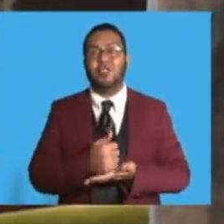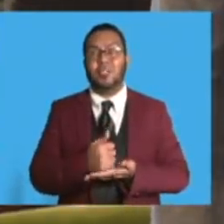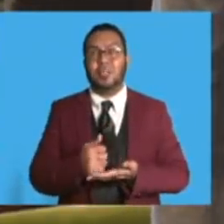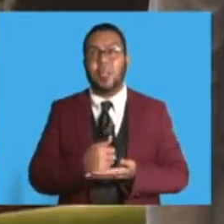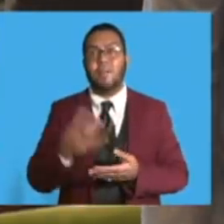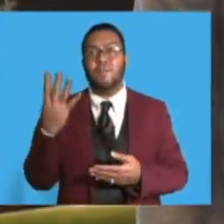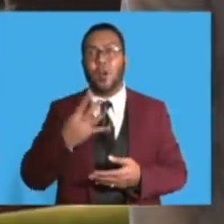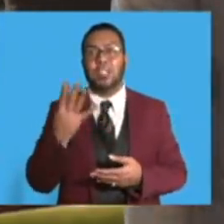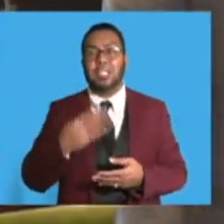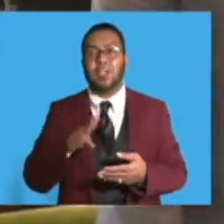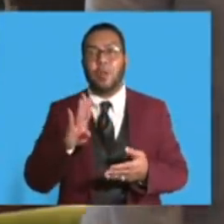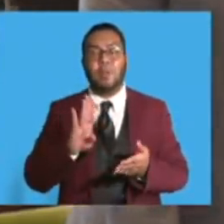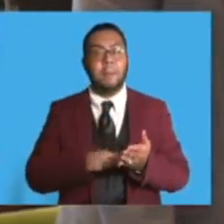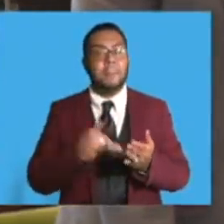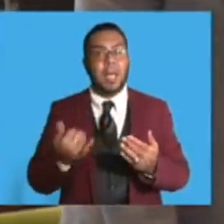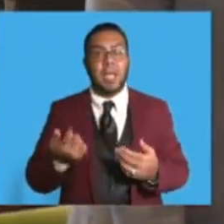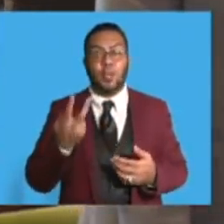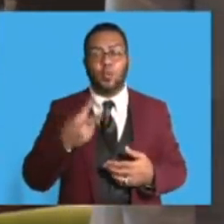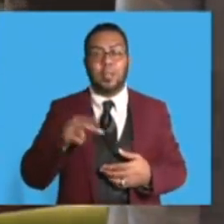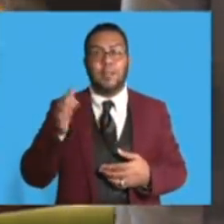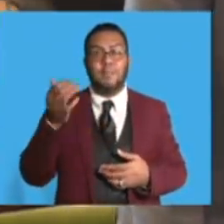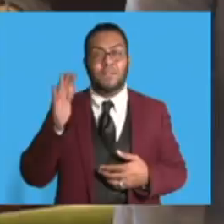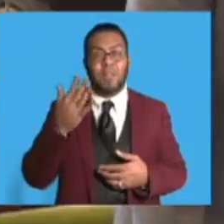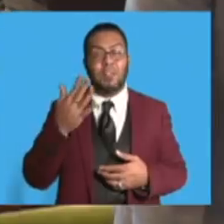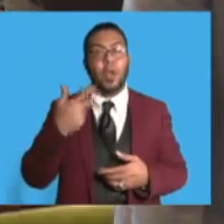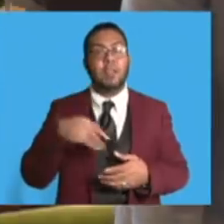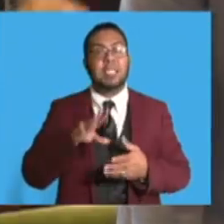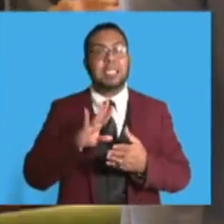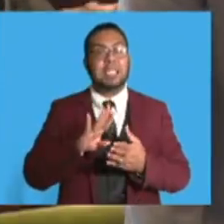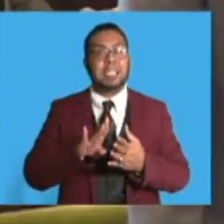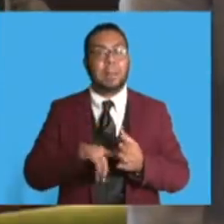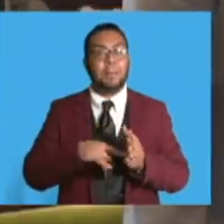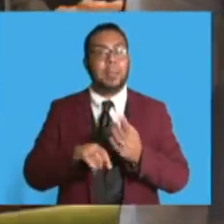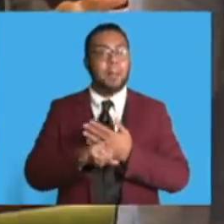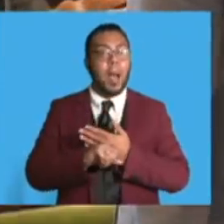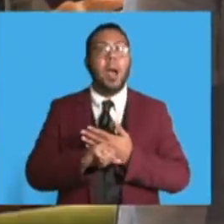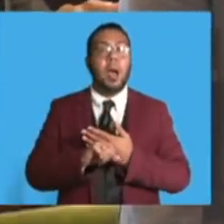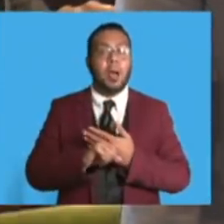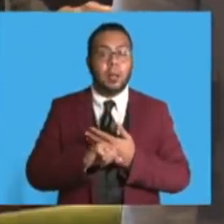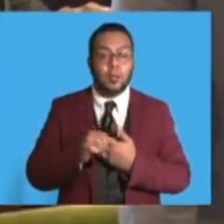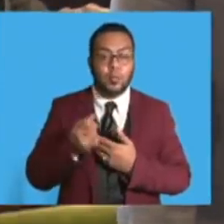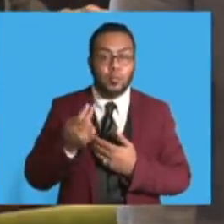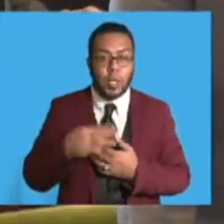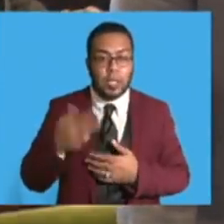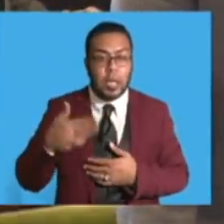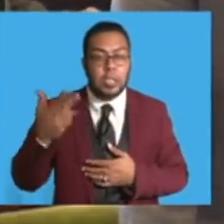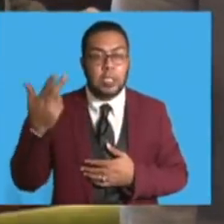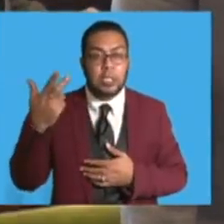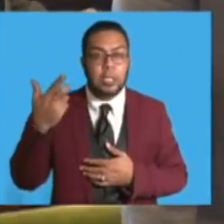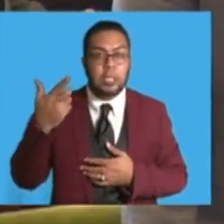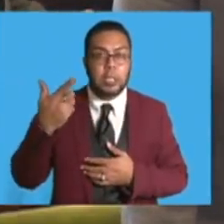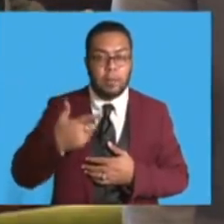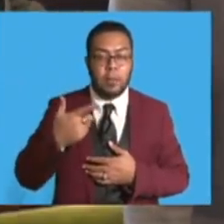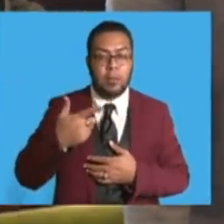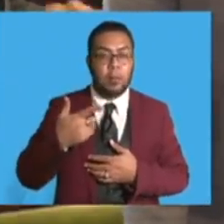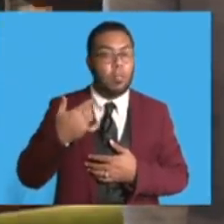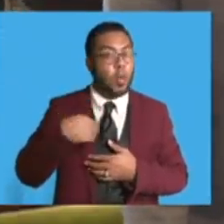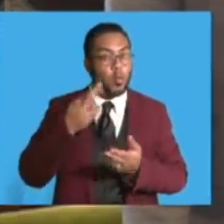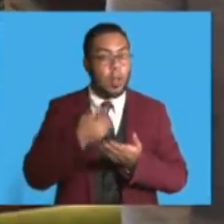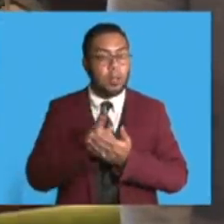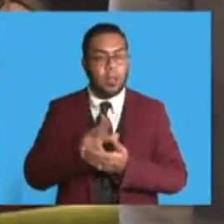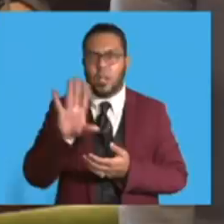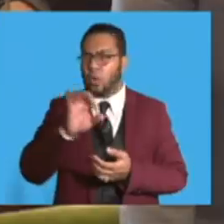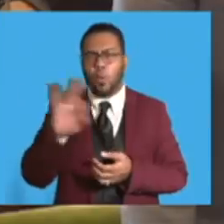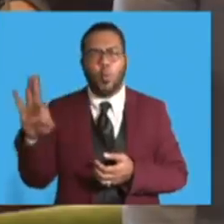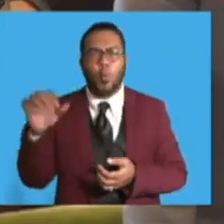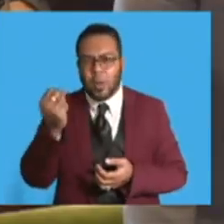May and the 25th of September 1987. The reality, of course, Madam Speaker, is that they did not win the